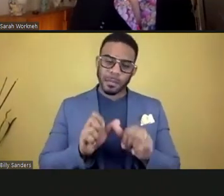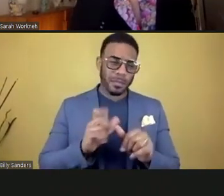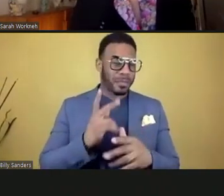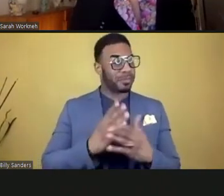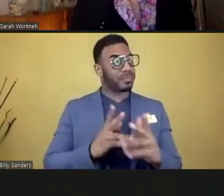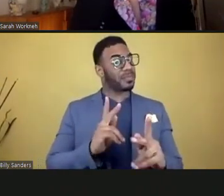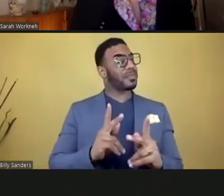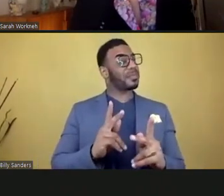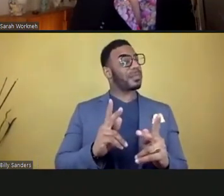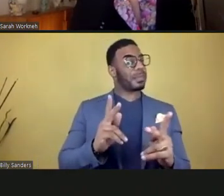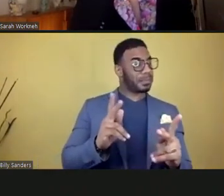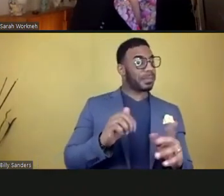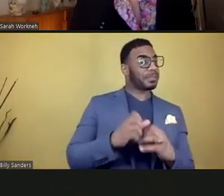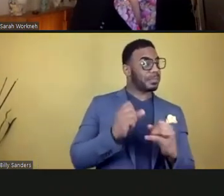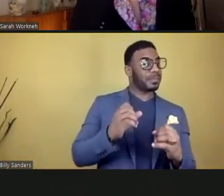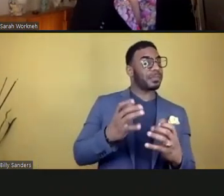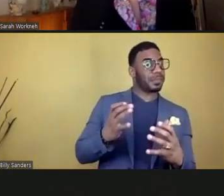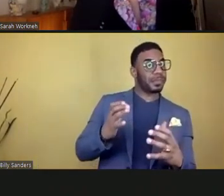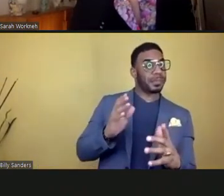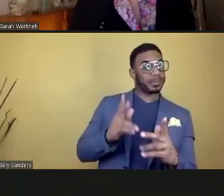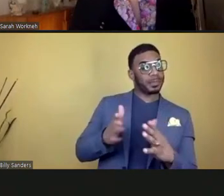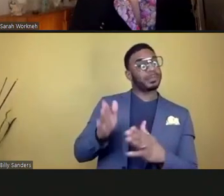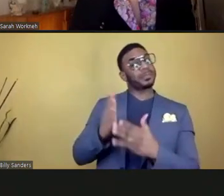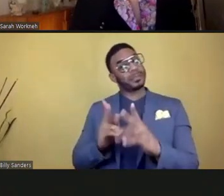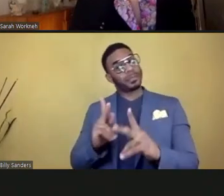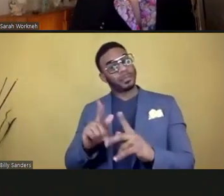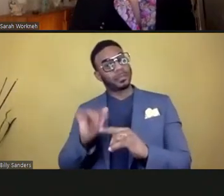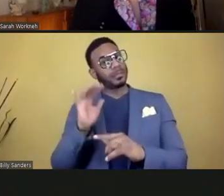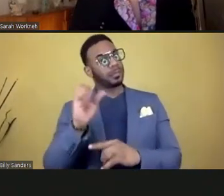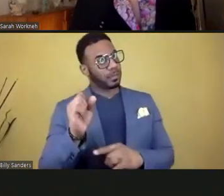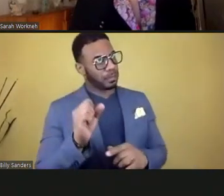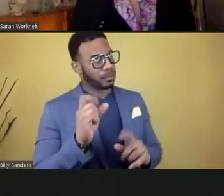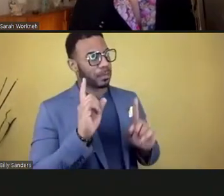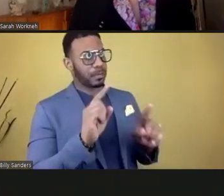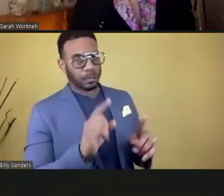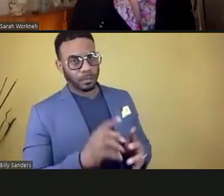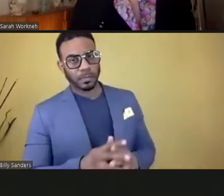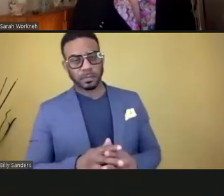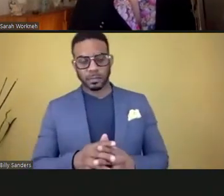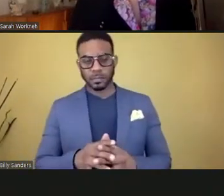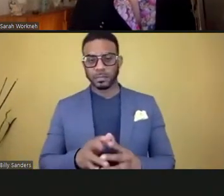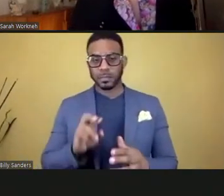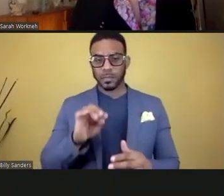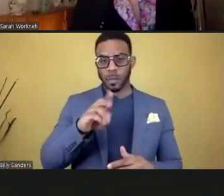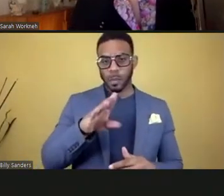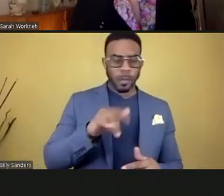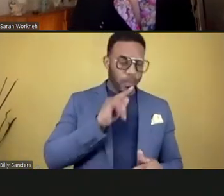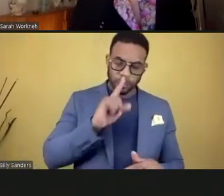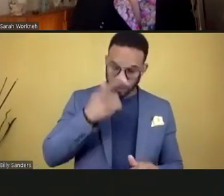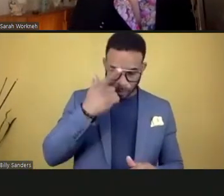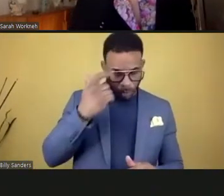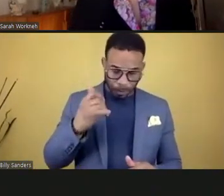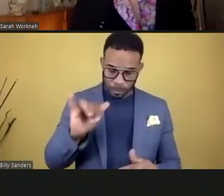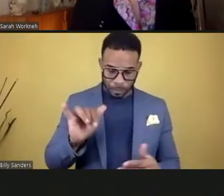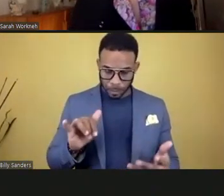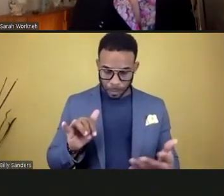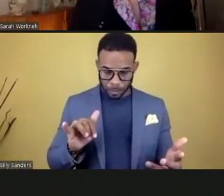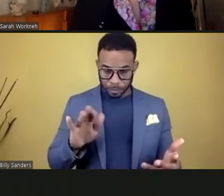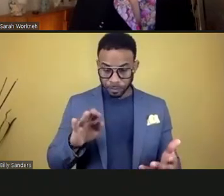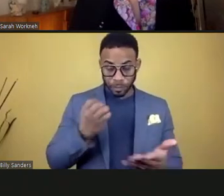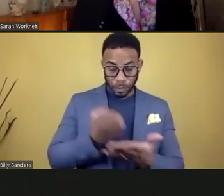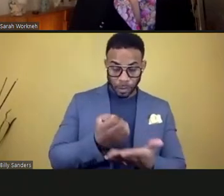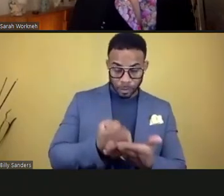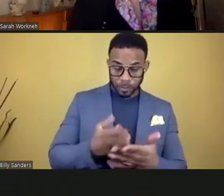people and allow some people to go and attend residencies, not only because of like their